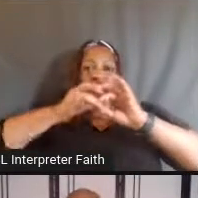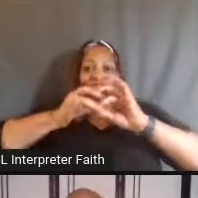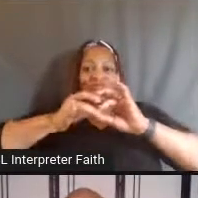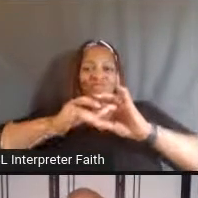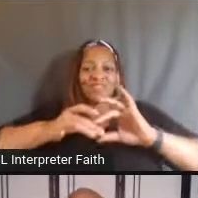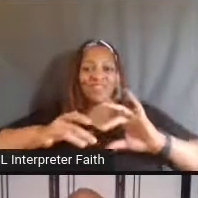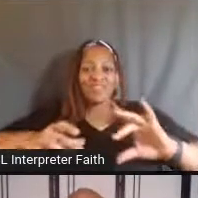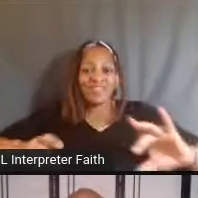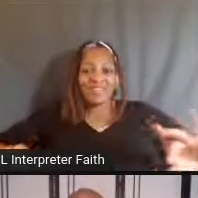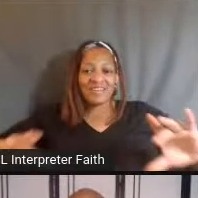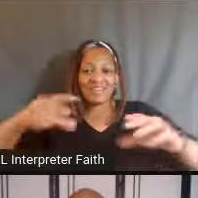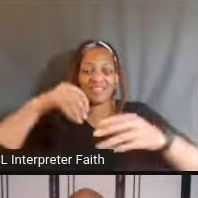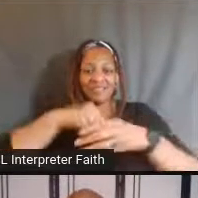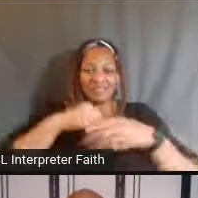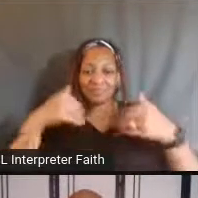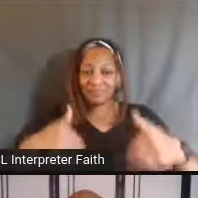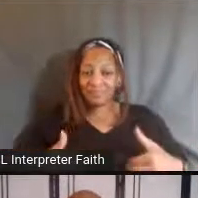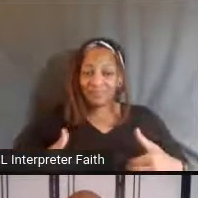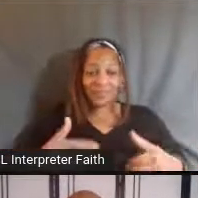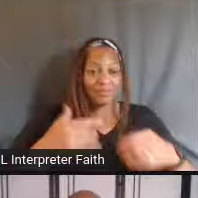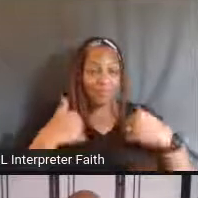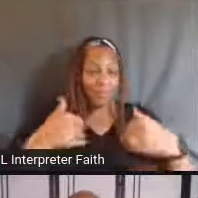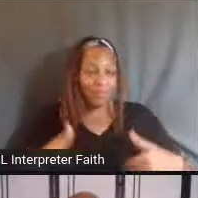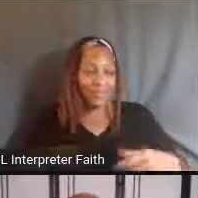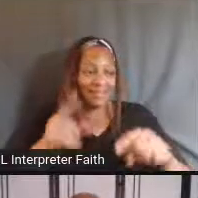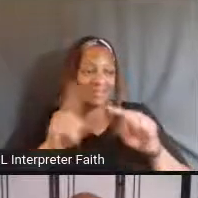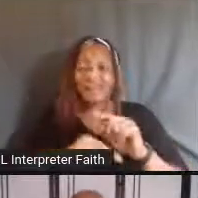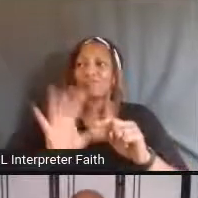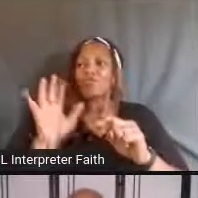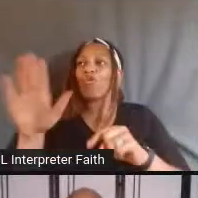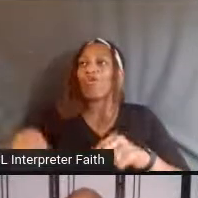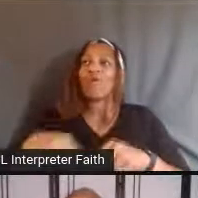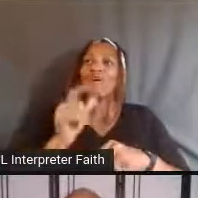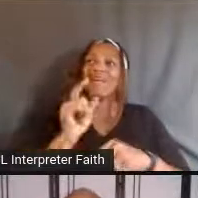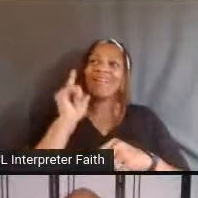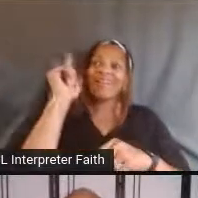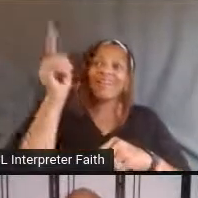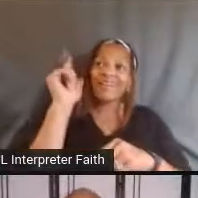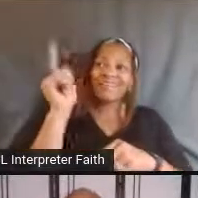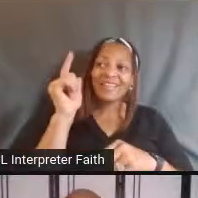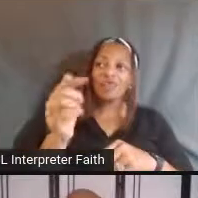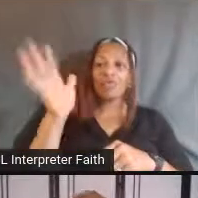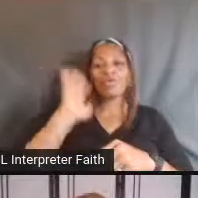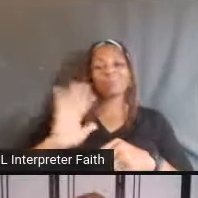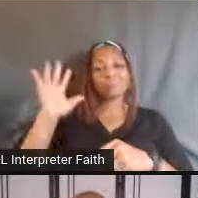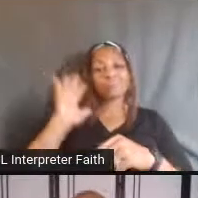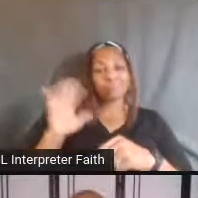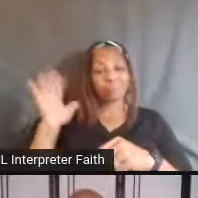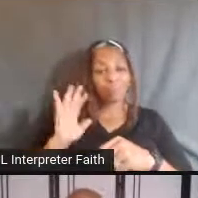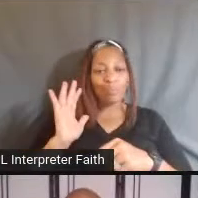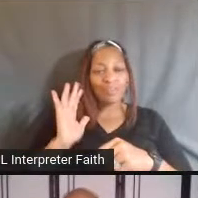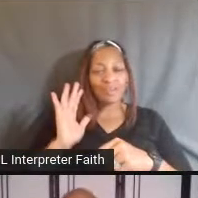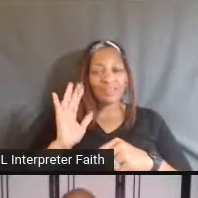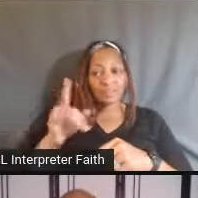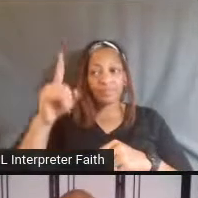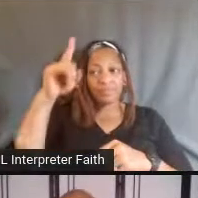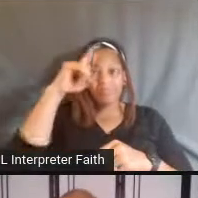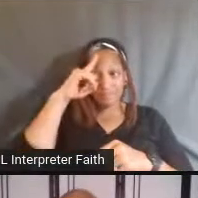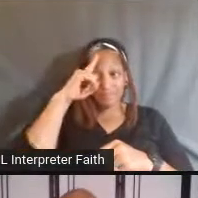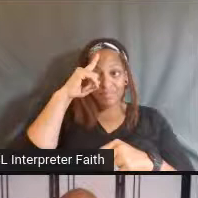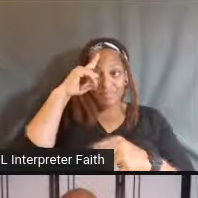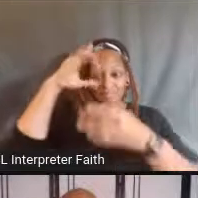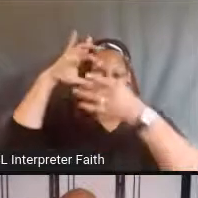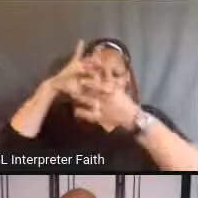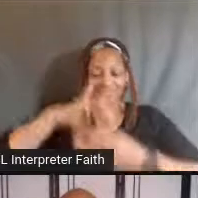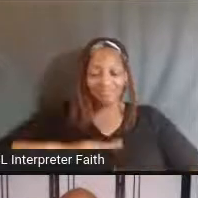doesn't differentiate between what is here and tangible and what it imagines, what the mind imagines.